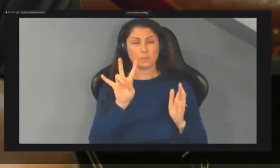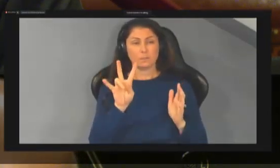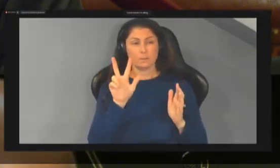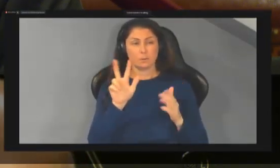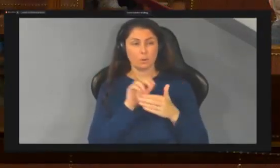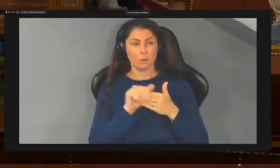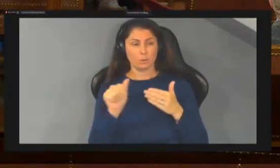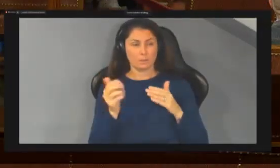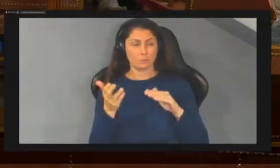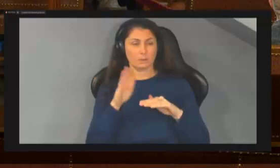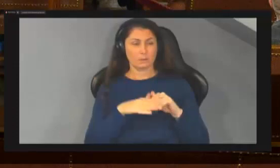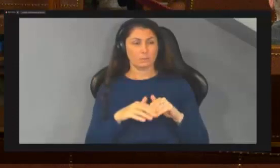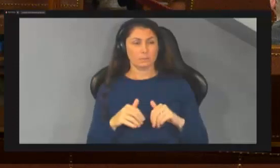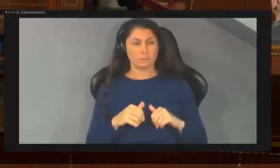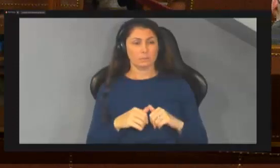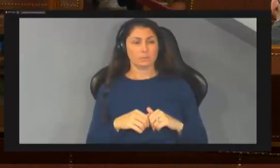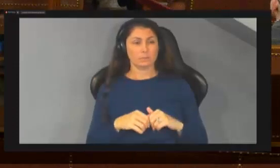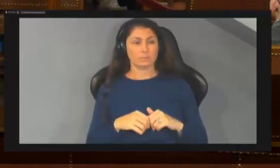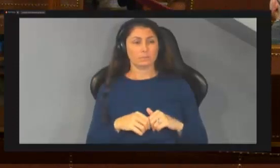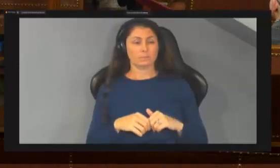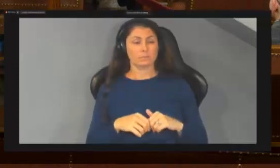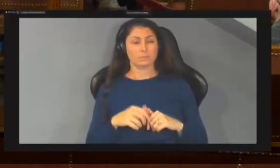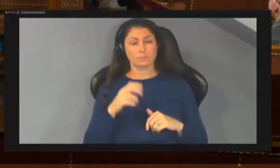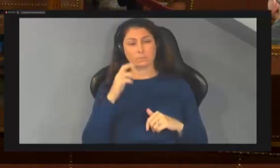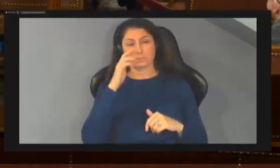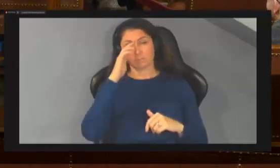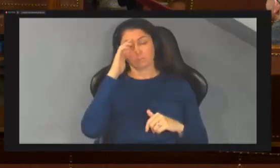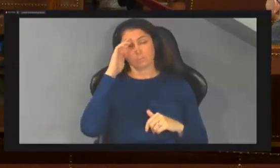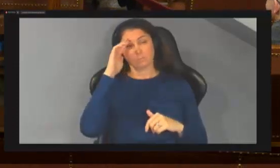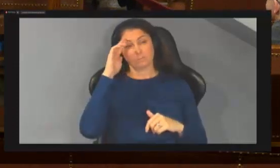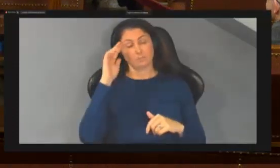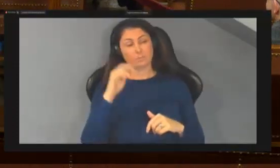$264,773 increase. Second.